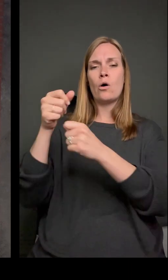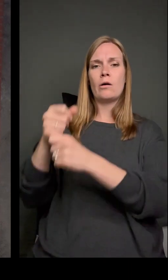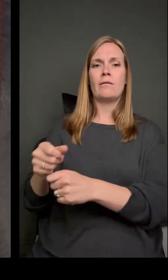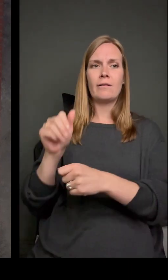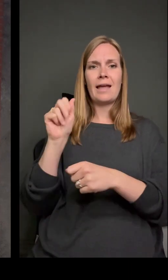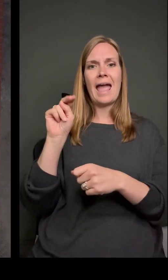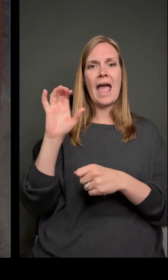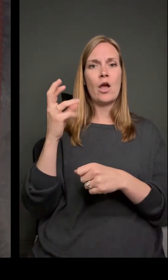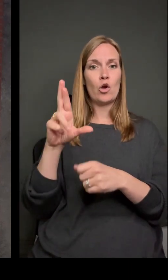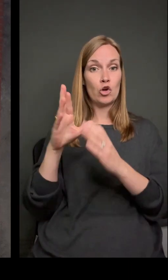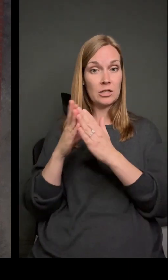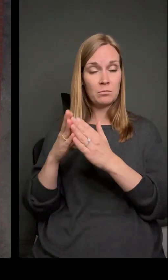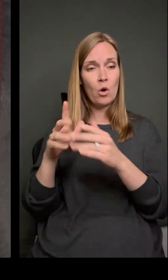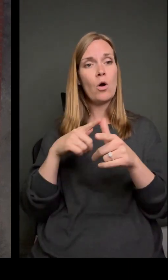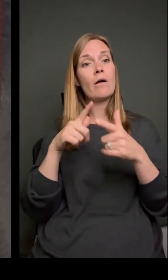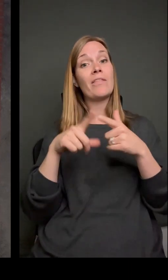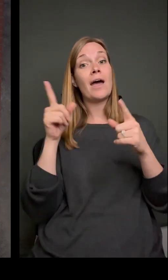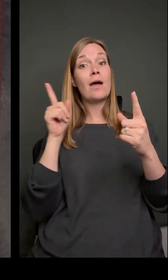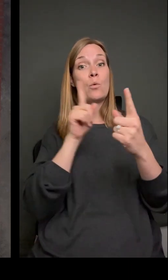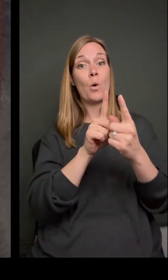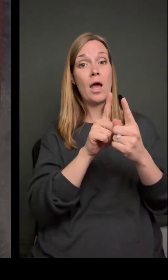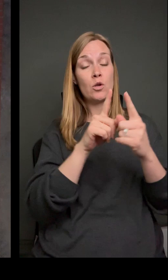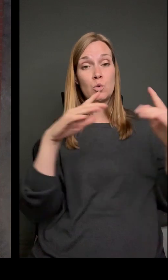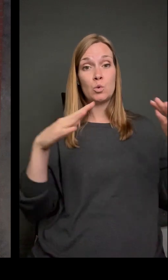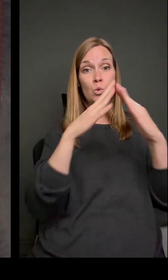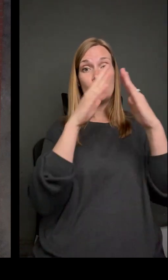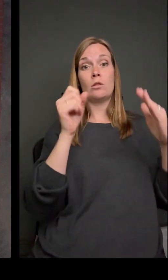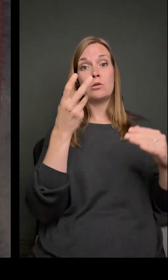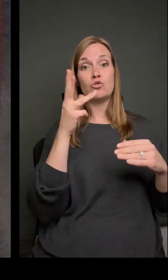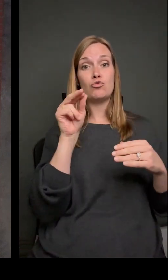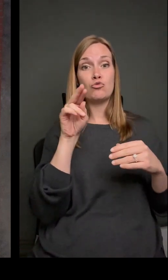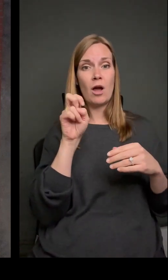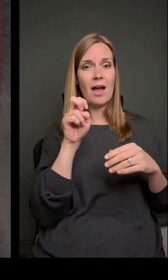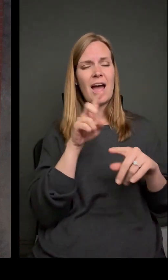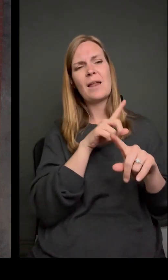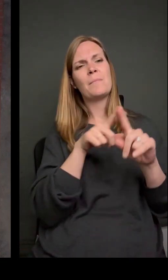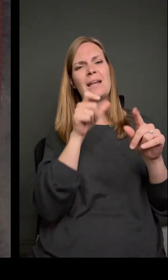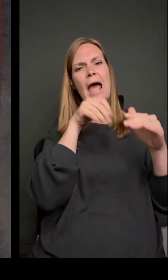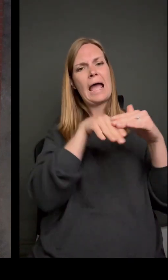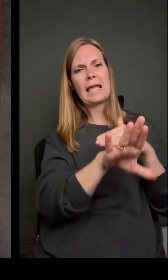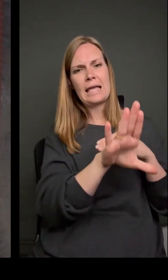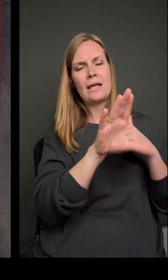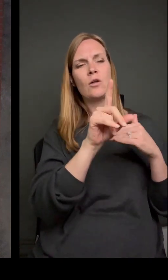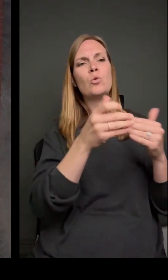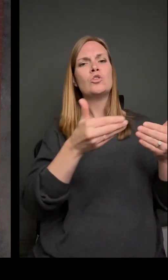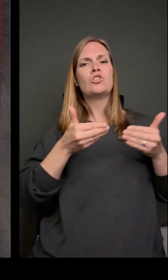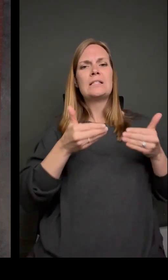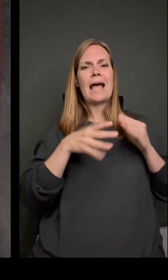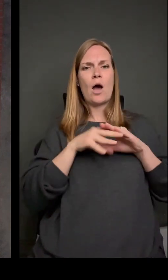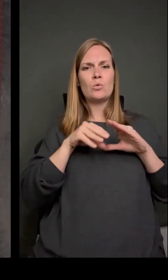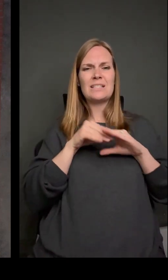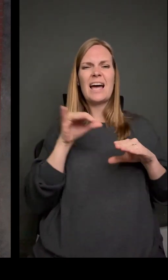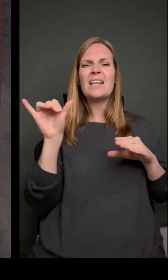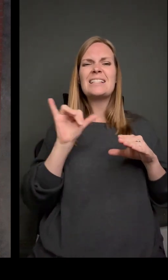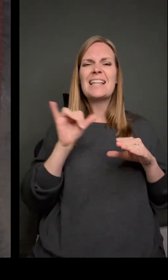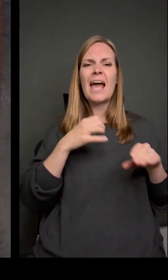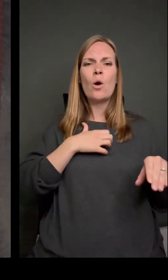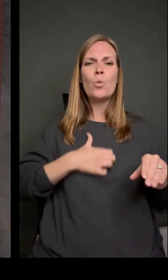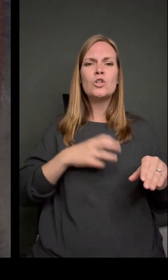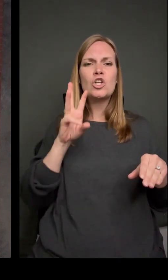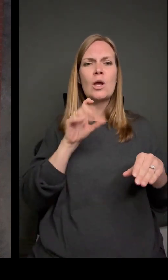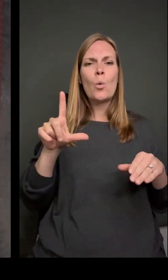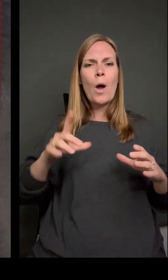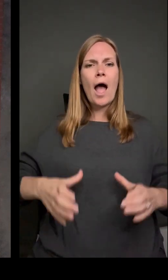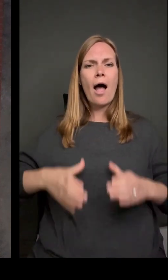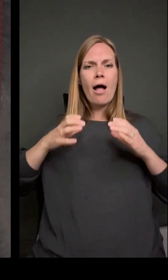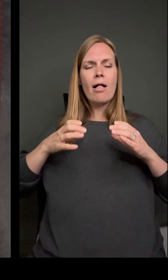to the shrine. But he did not enter the shrine because what he was looking for was just outside. It was a well. We would call it a wishing well because he took